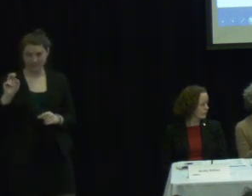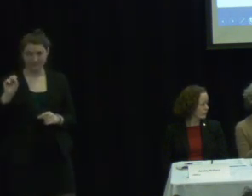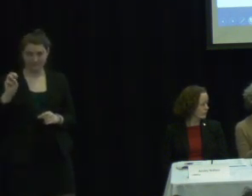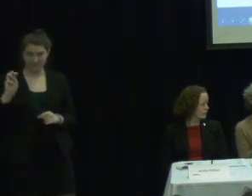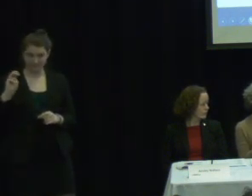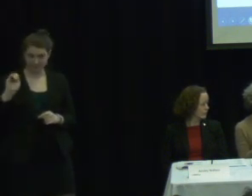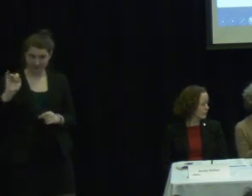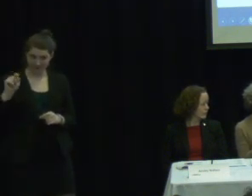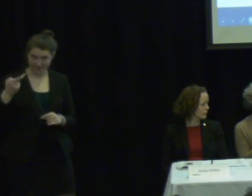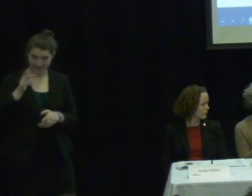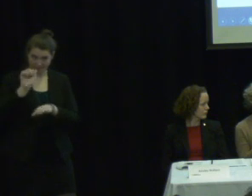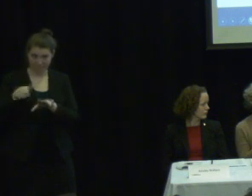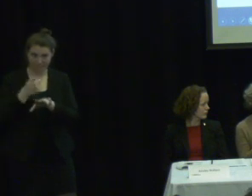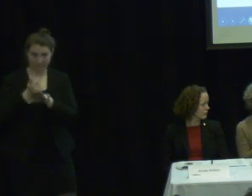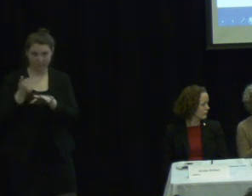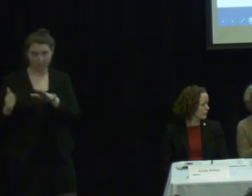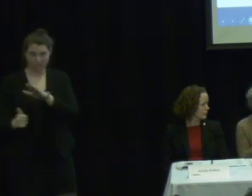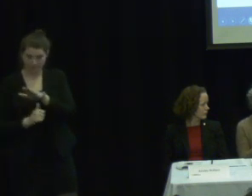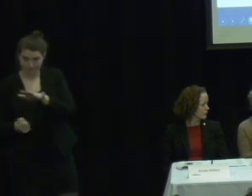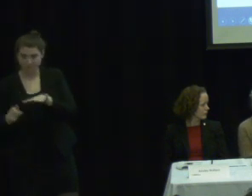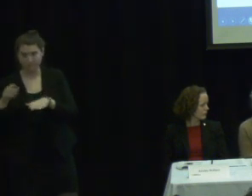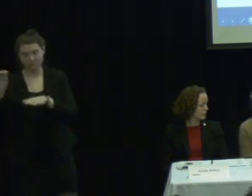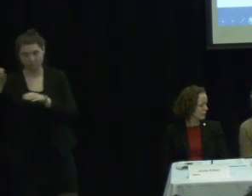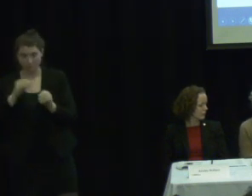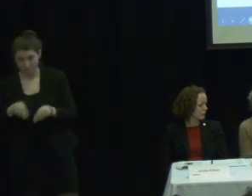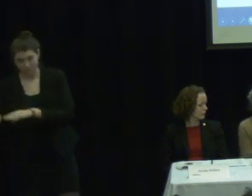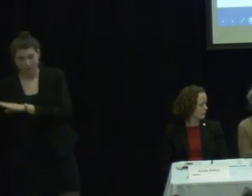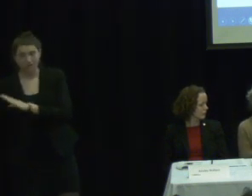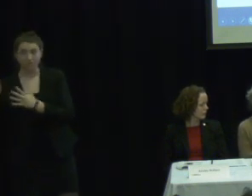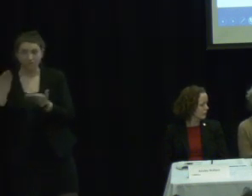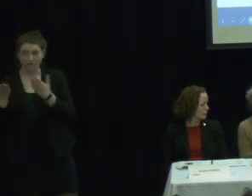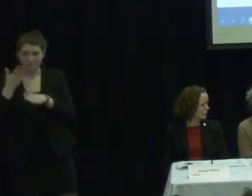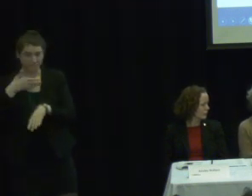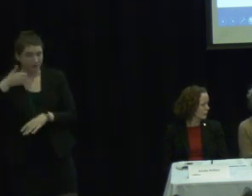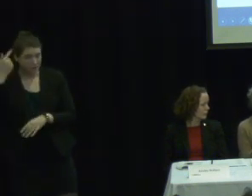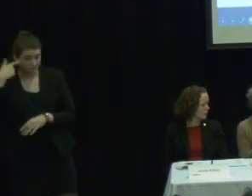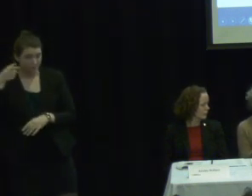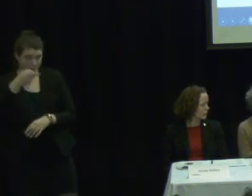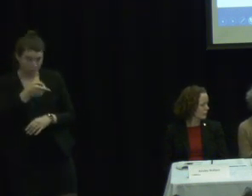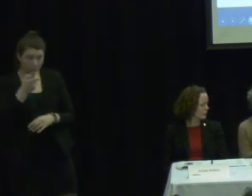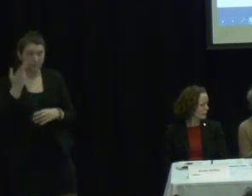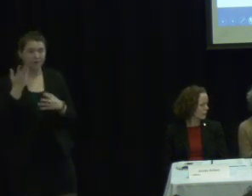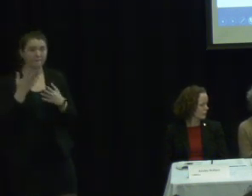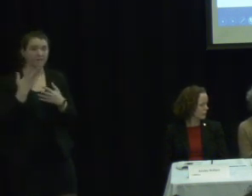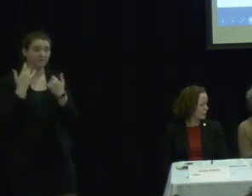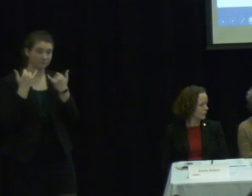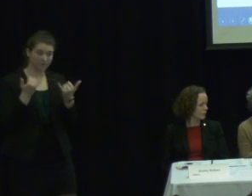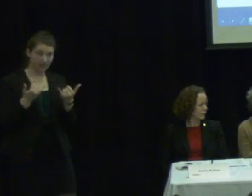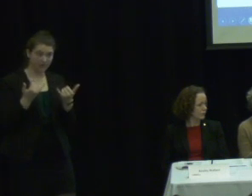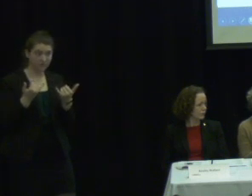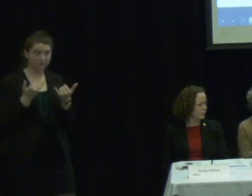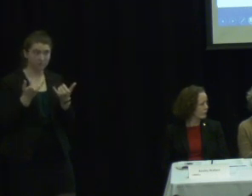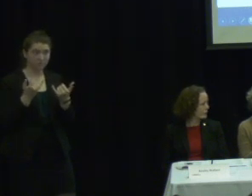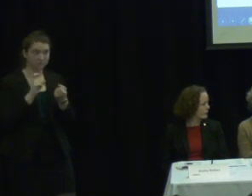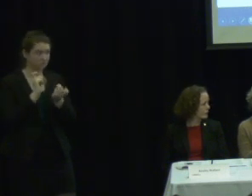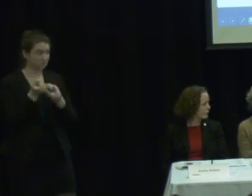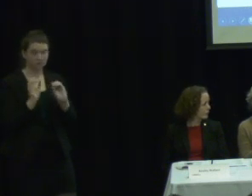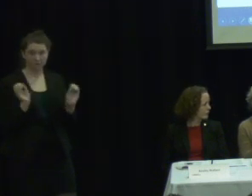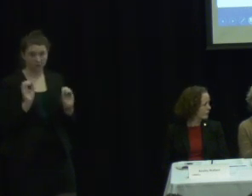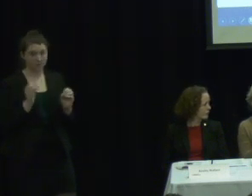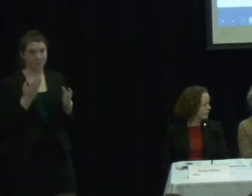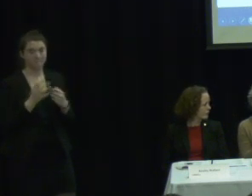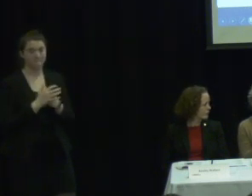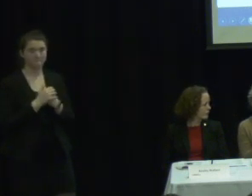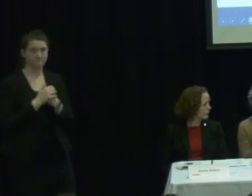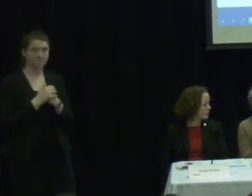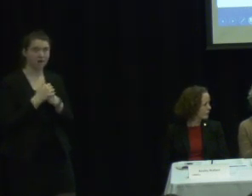you in that area might be difficult, but for the moment, that nothing will change. But I do